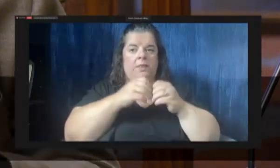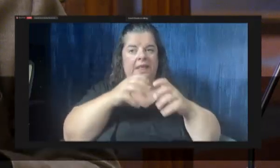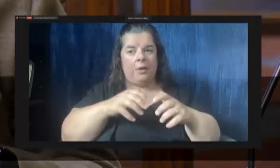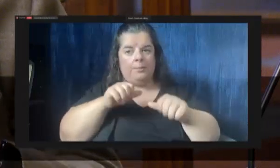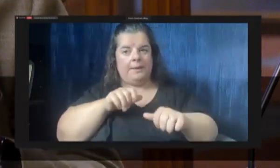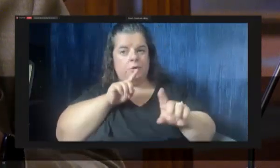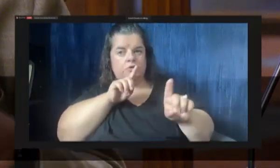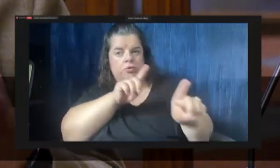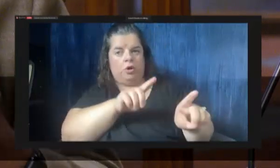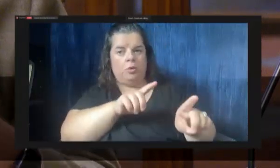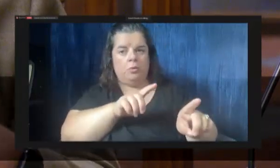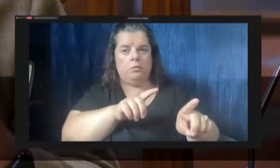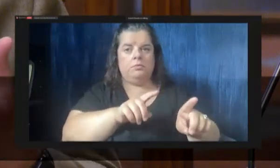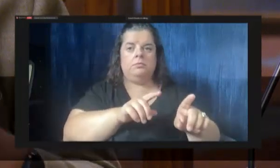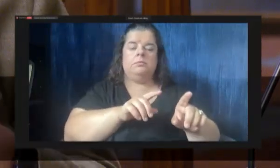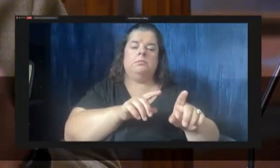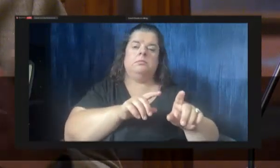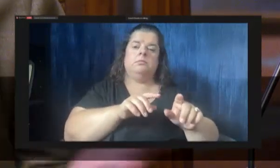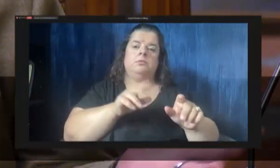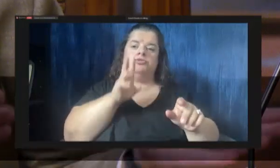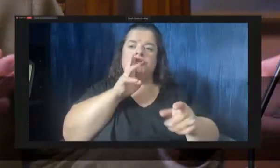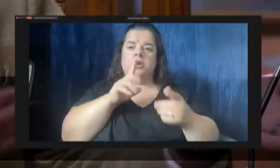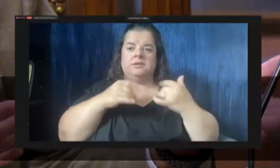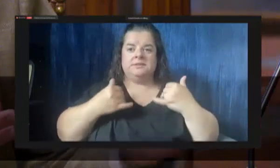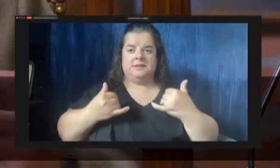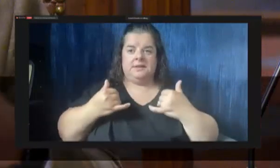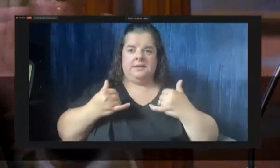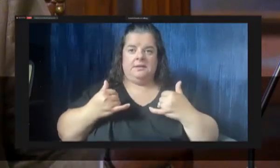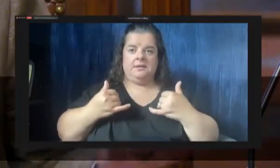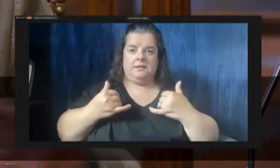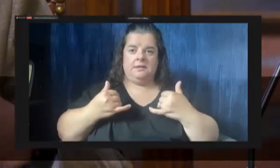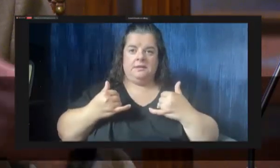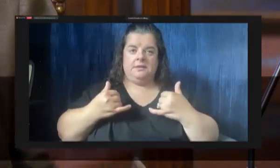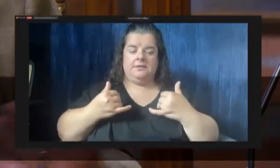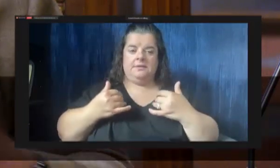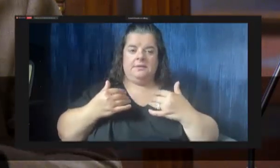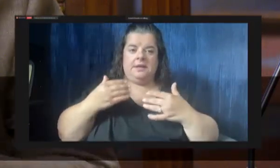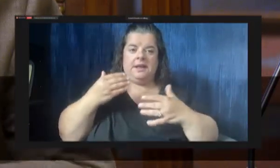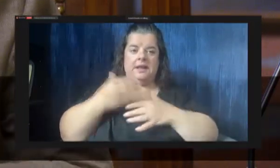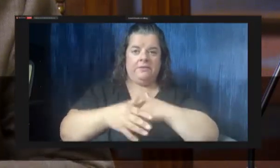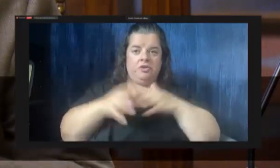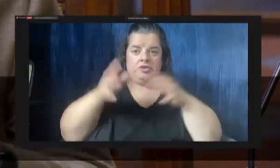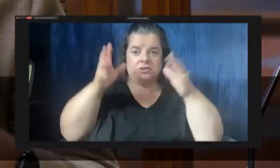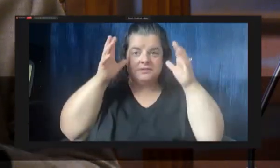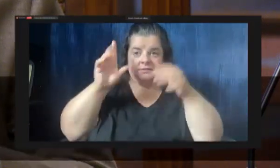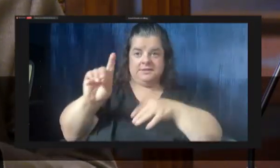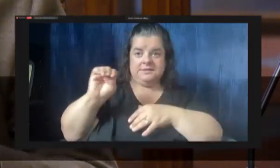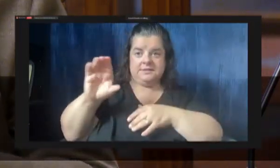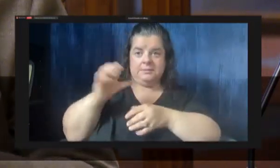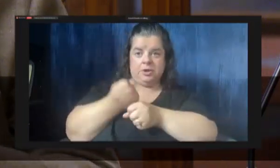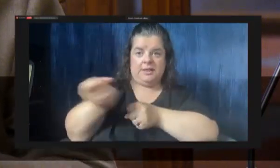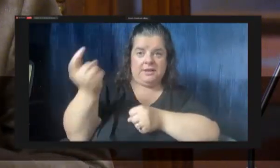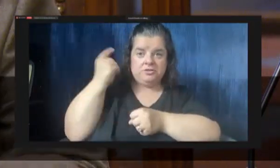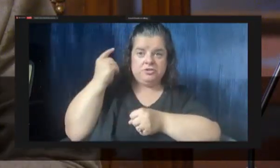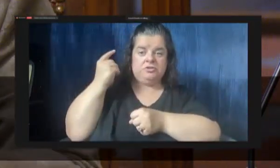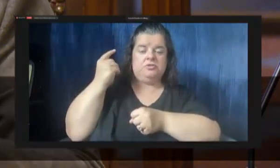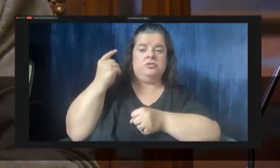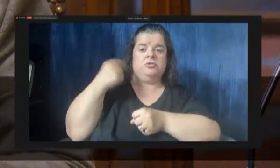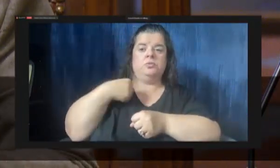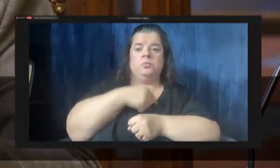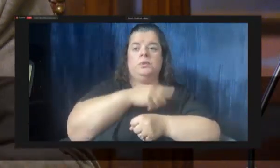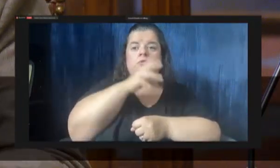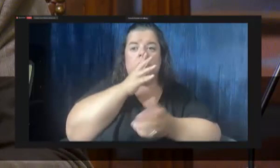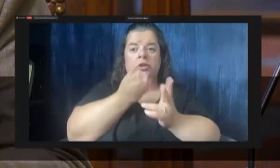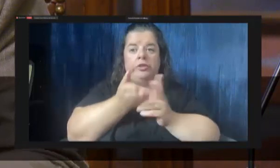So with talking to Dave Madden after December of last year, we did talk through that. We do not have